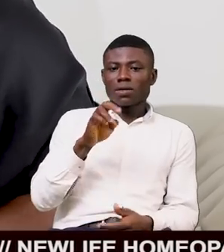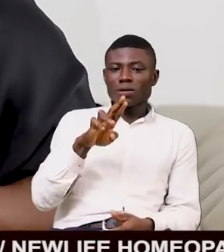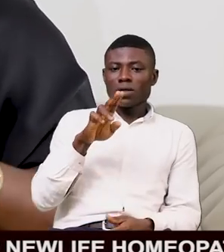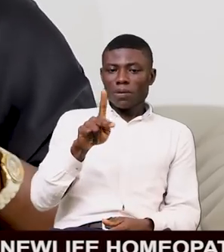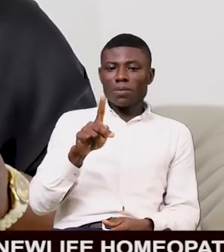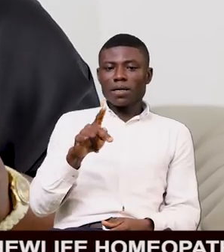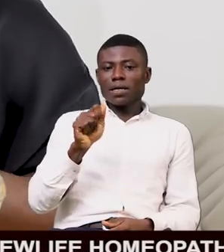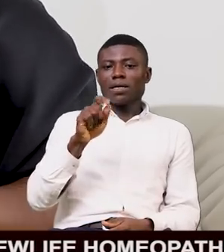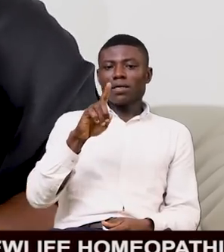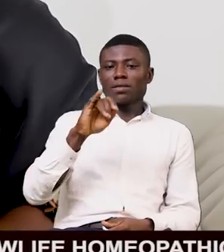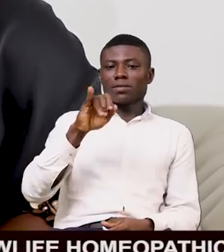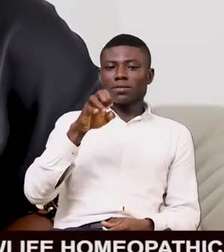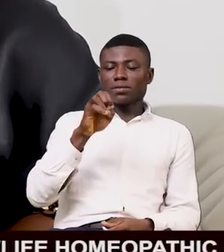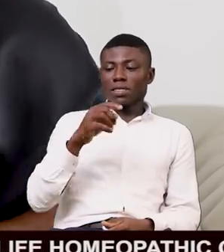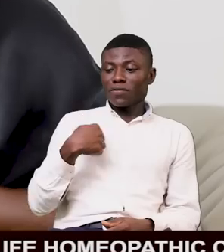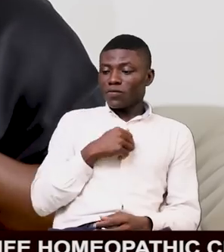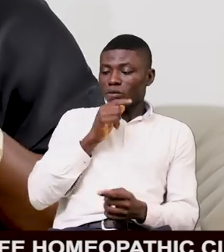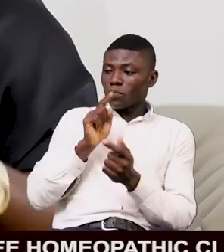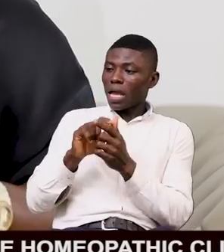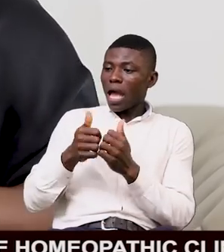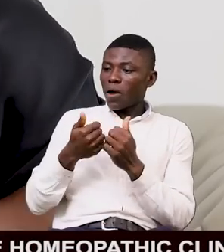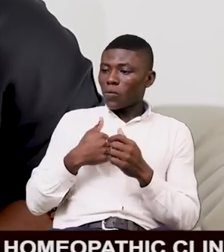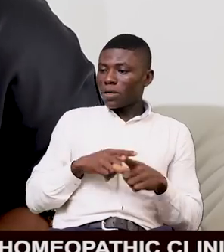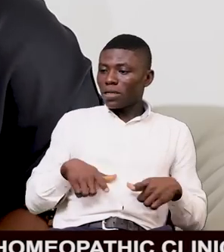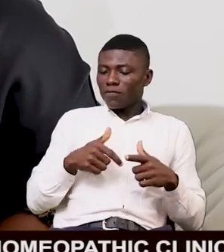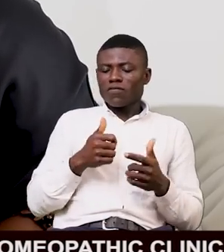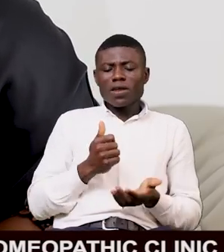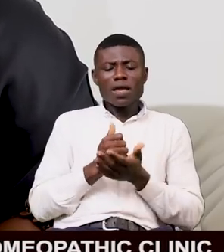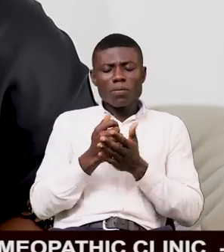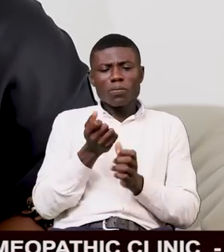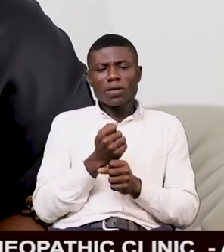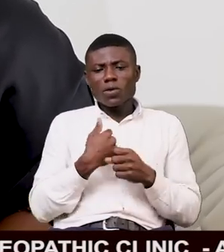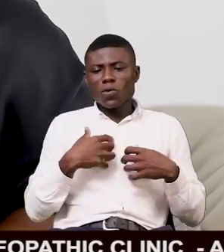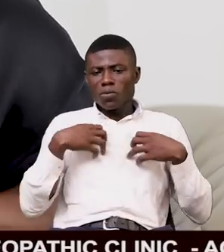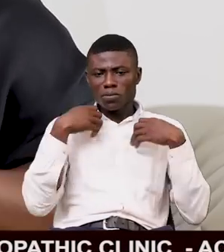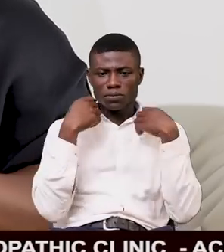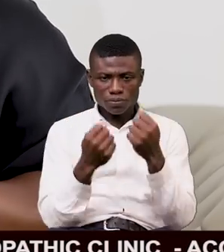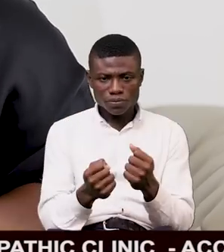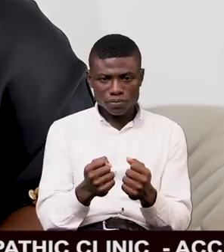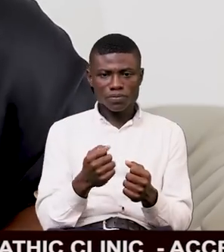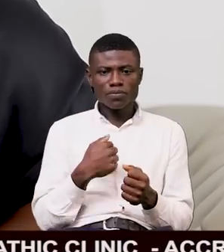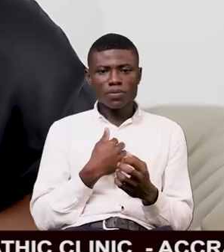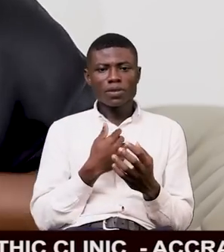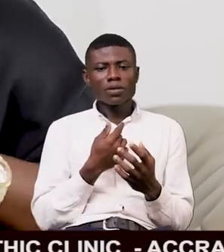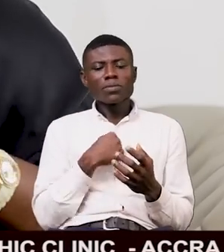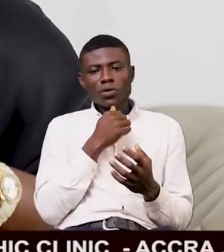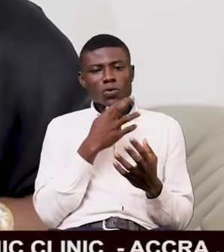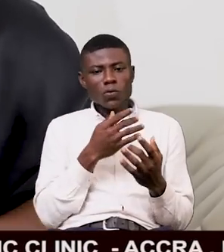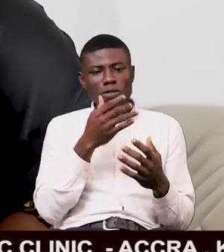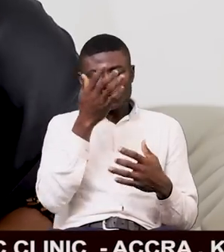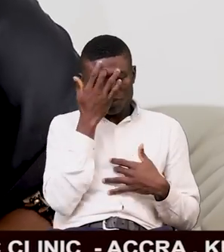for, Yadamwa CSM and Shianemo, Mapomu Demu Boa for your New Life Homeopathy, main chain yare,